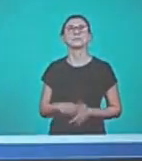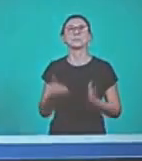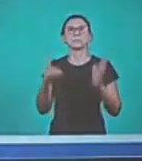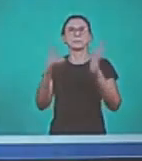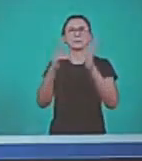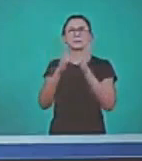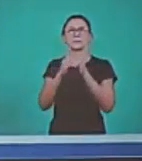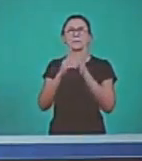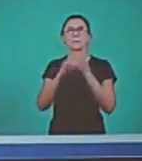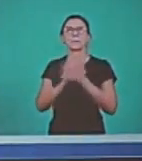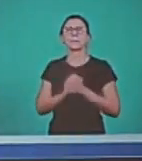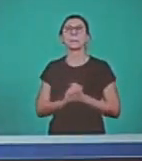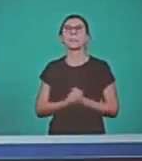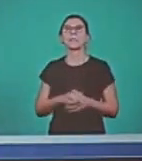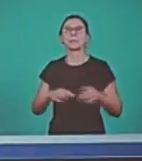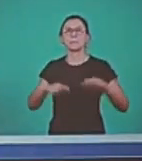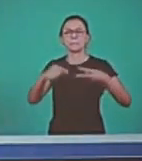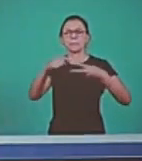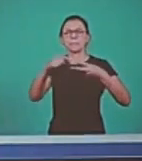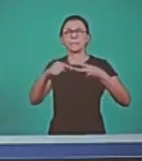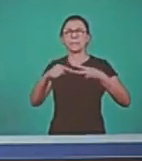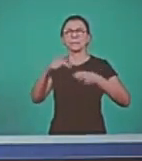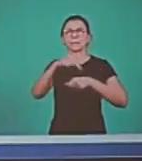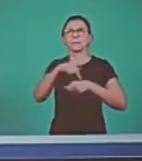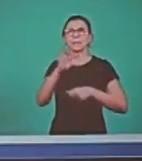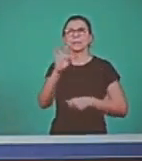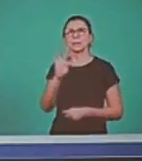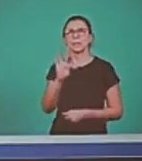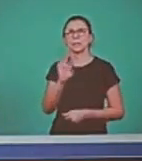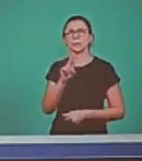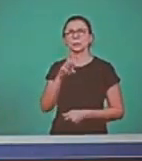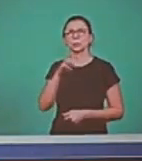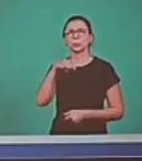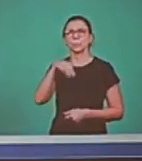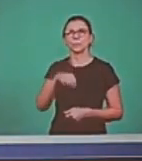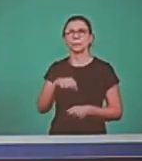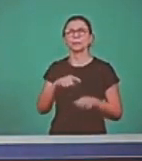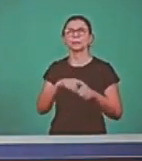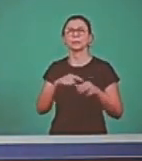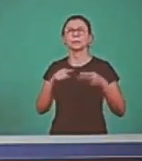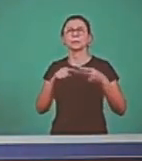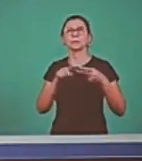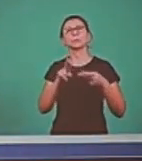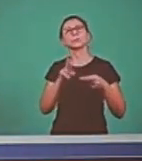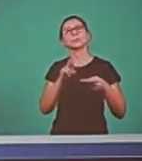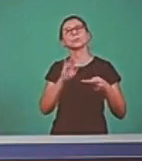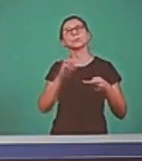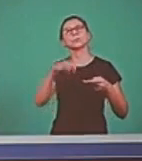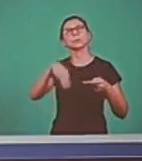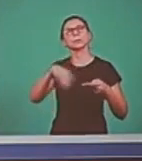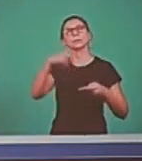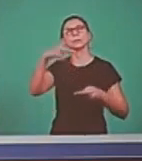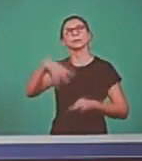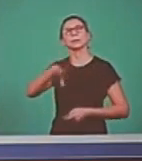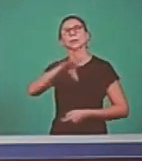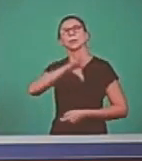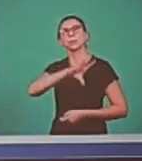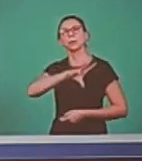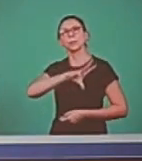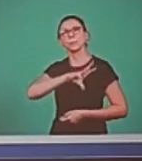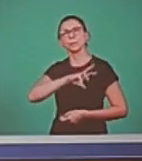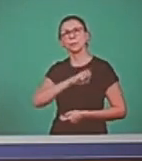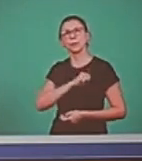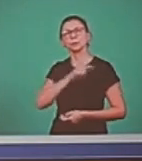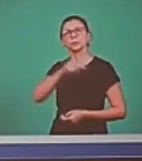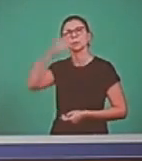And Levi, he said, let your Tumim and your Urim be with you, your Holy